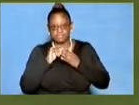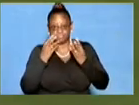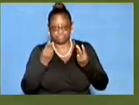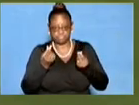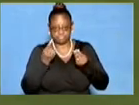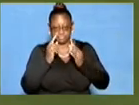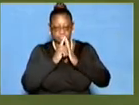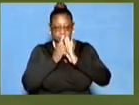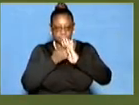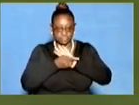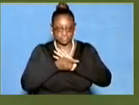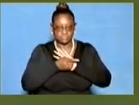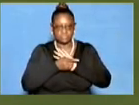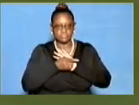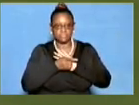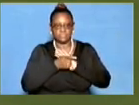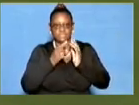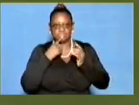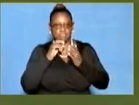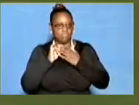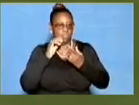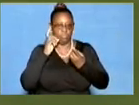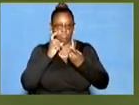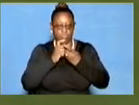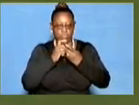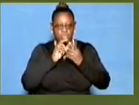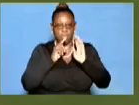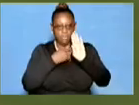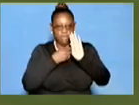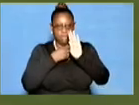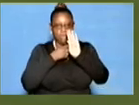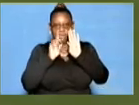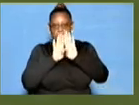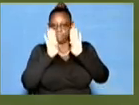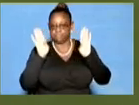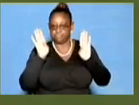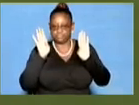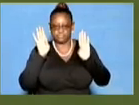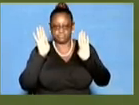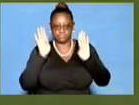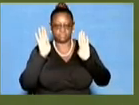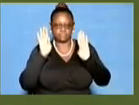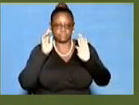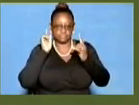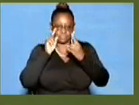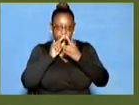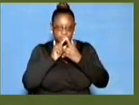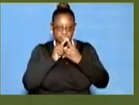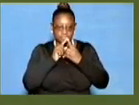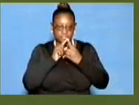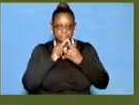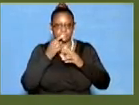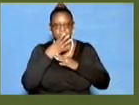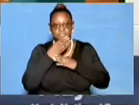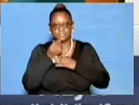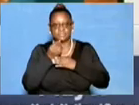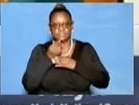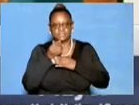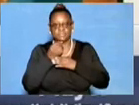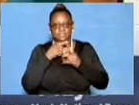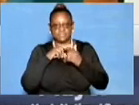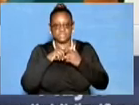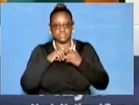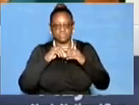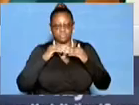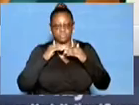like it was like the perfect start for us. Like we scored the opening goal, a beautiful goal, a beautiful team goal, and it just like you said, we fell asleep